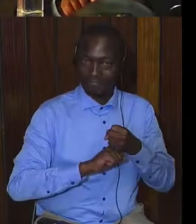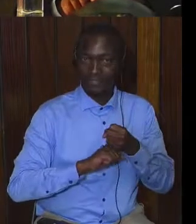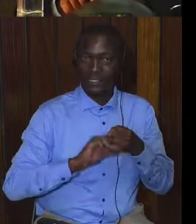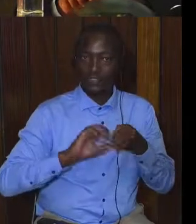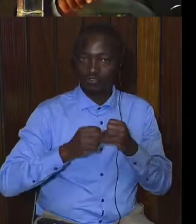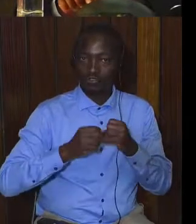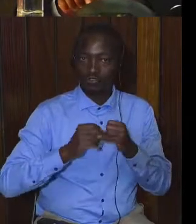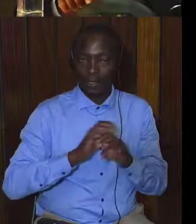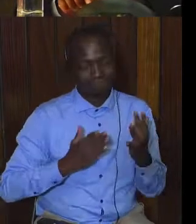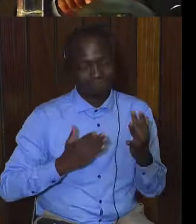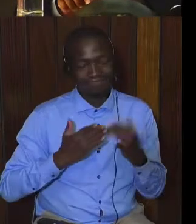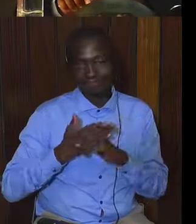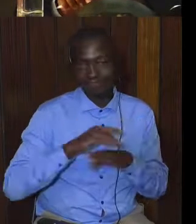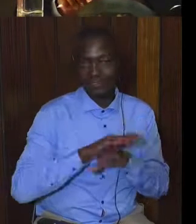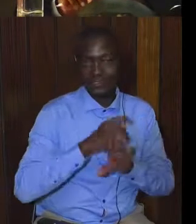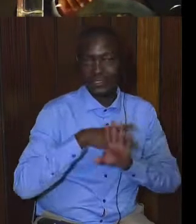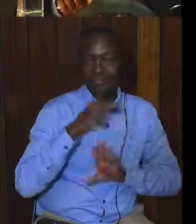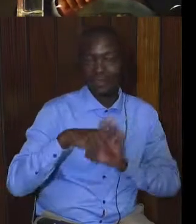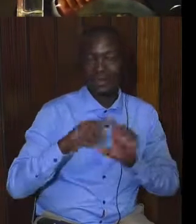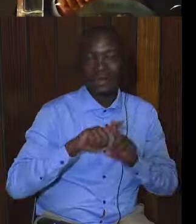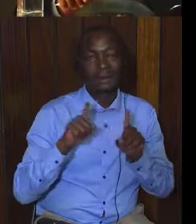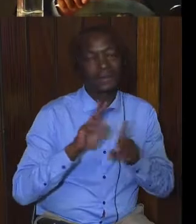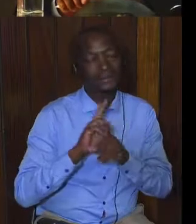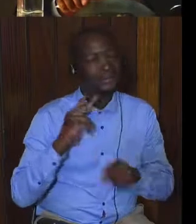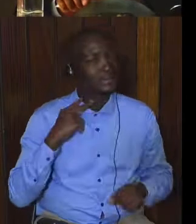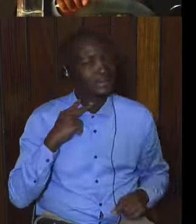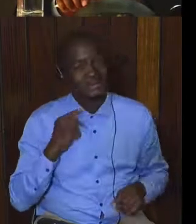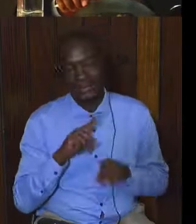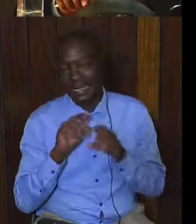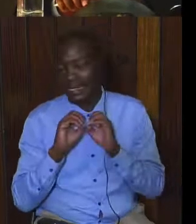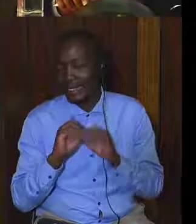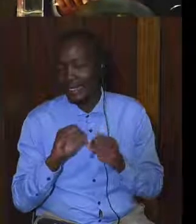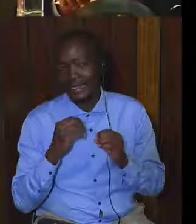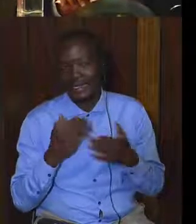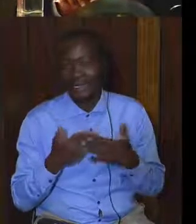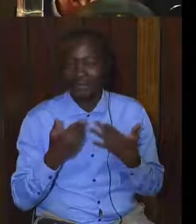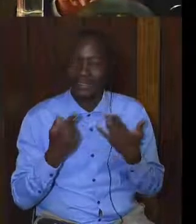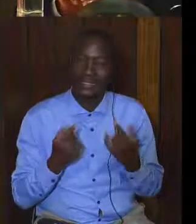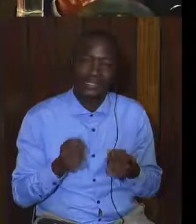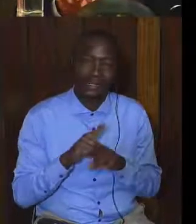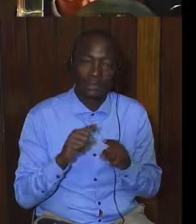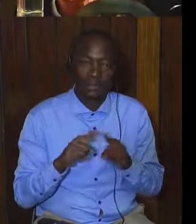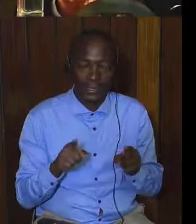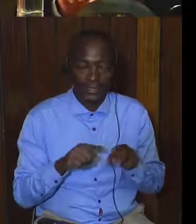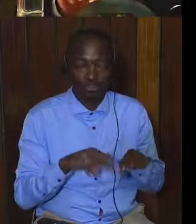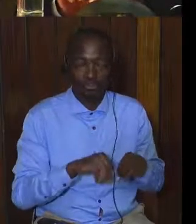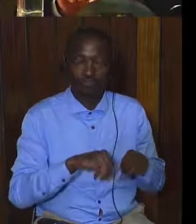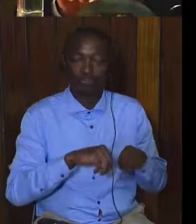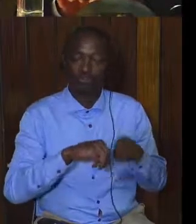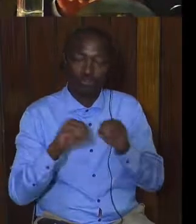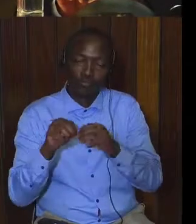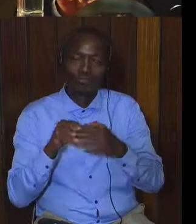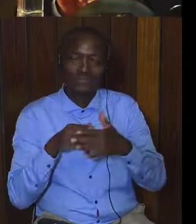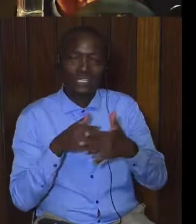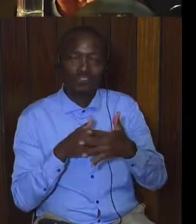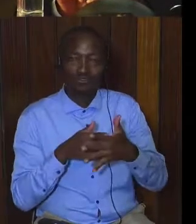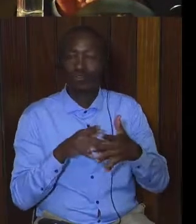intervening in the project, but unfortunately nothing can be done but to remove the